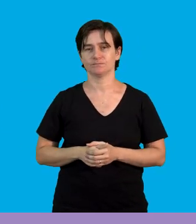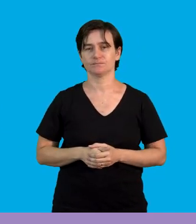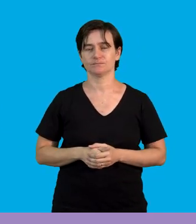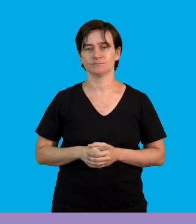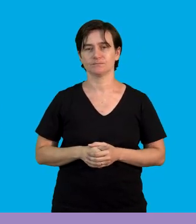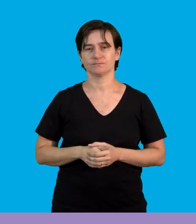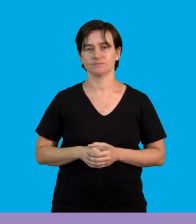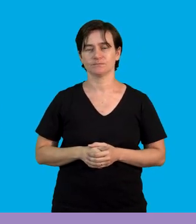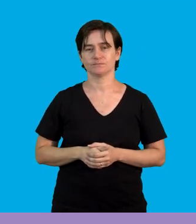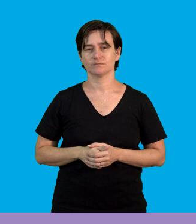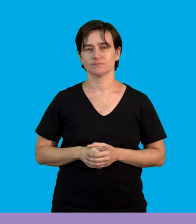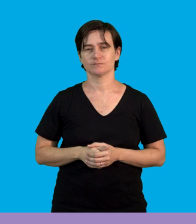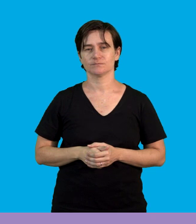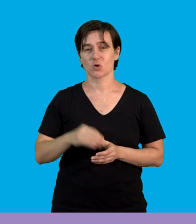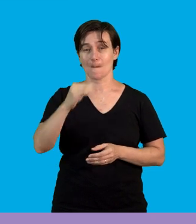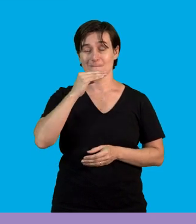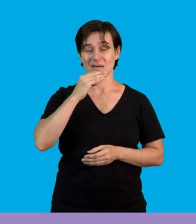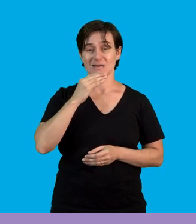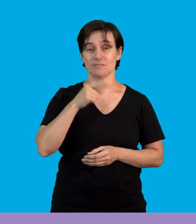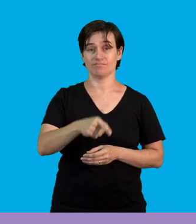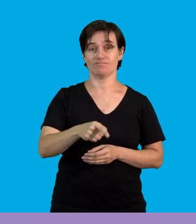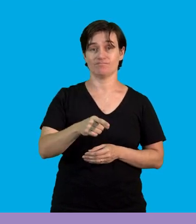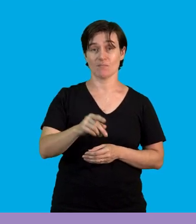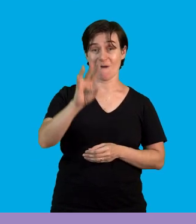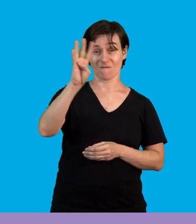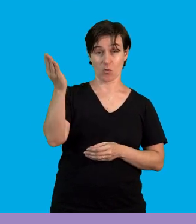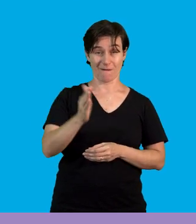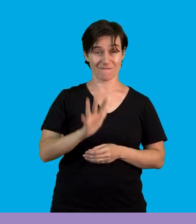And the outcome thereof, let me remove this.